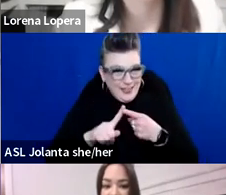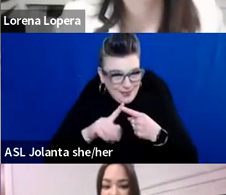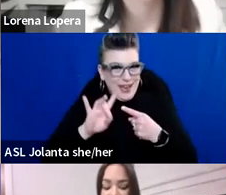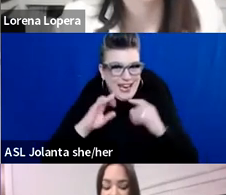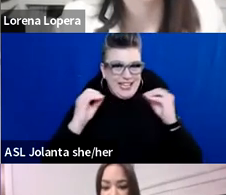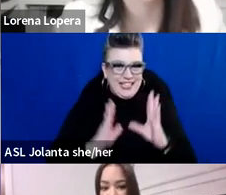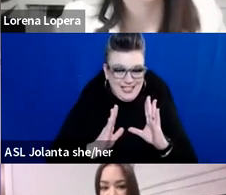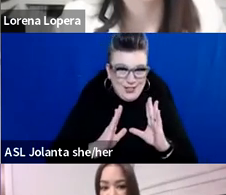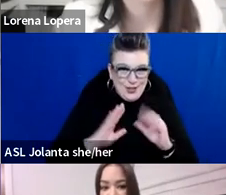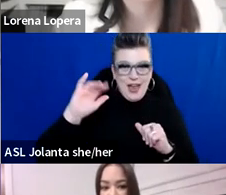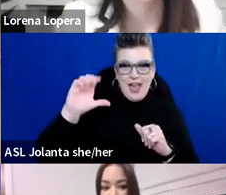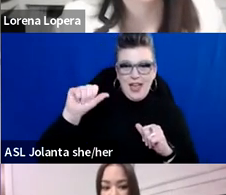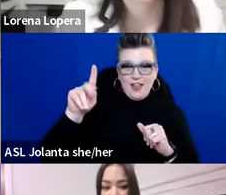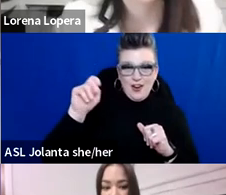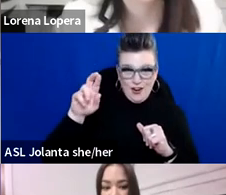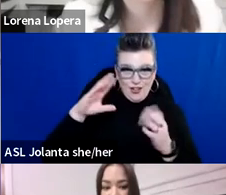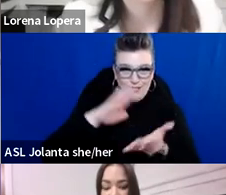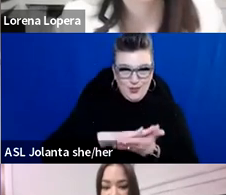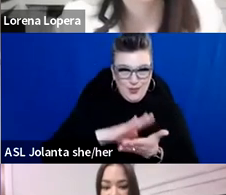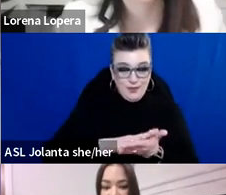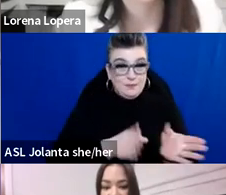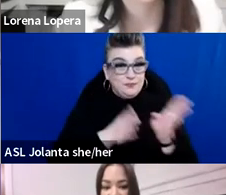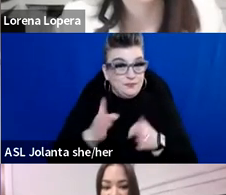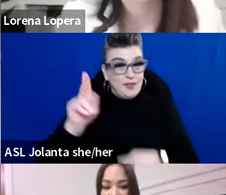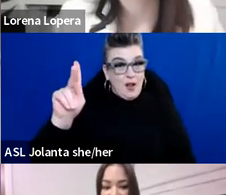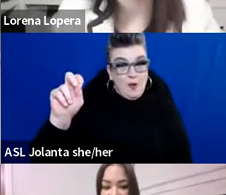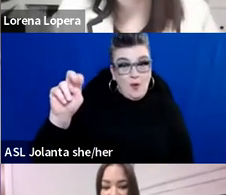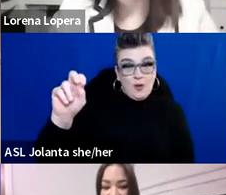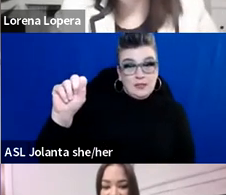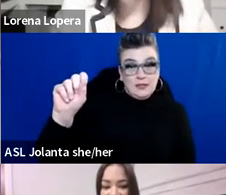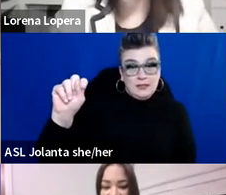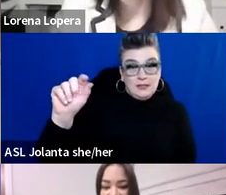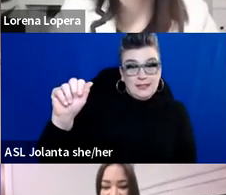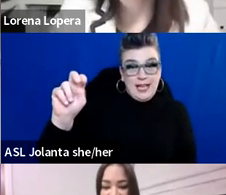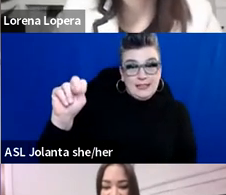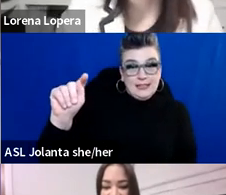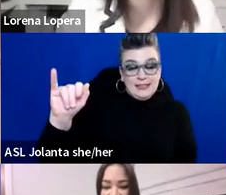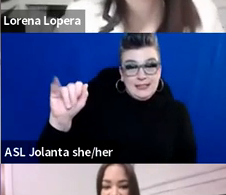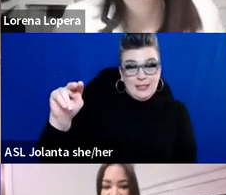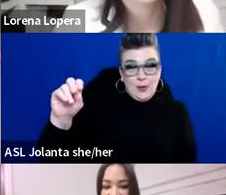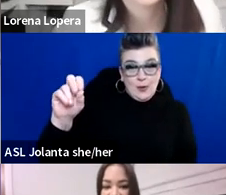constanos constant constantinos patis mis